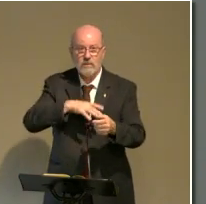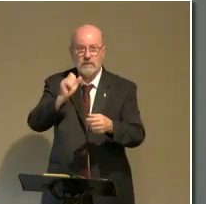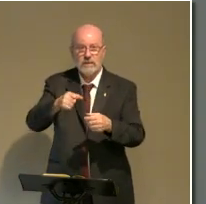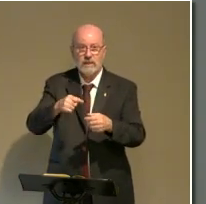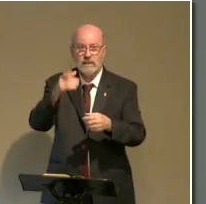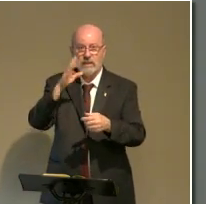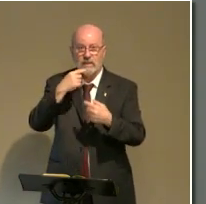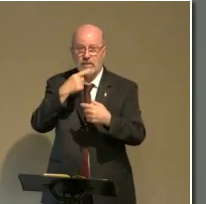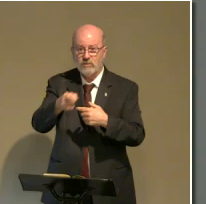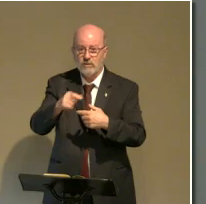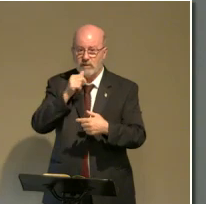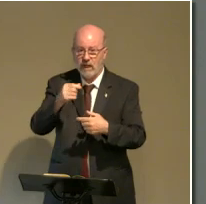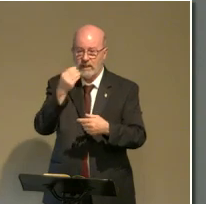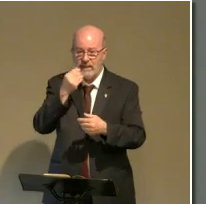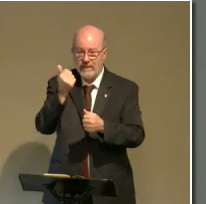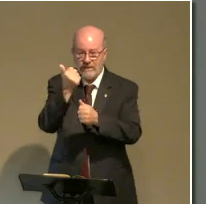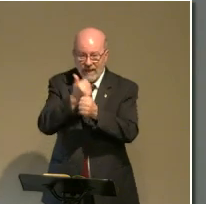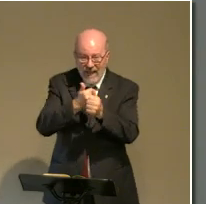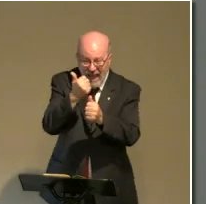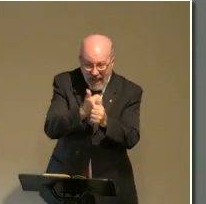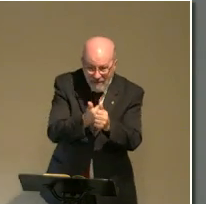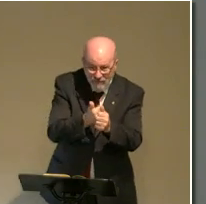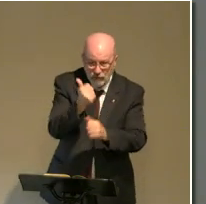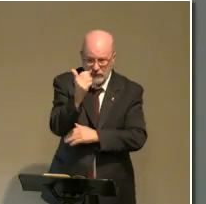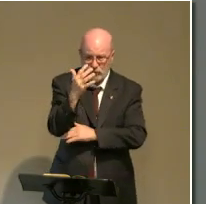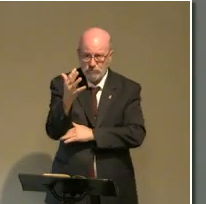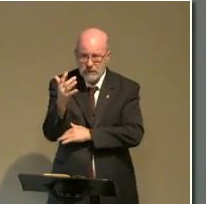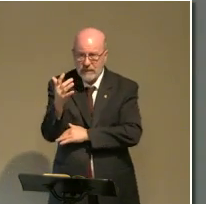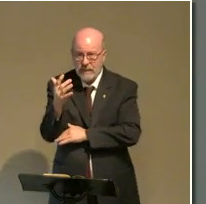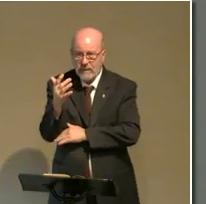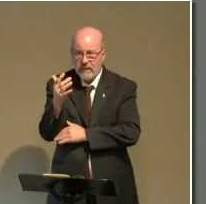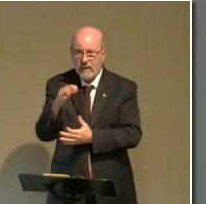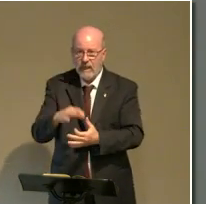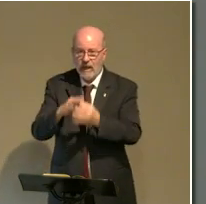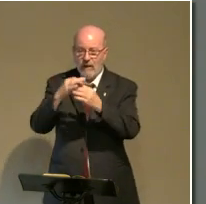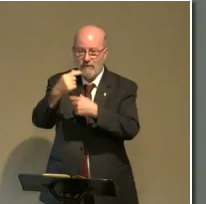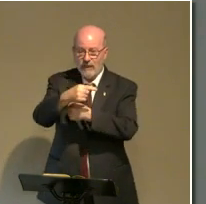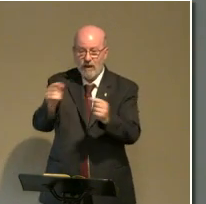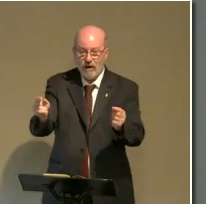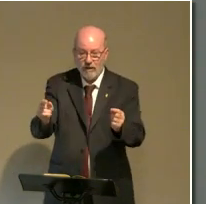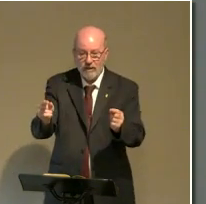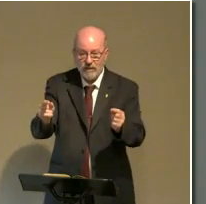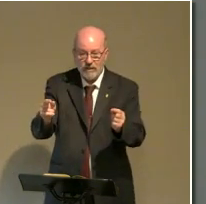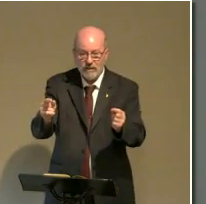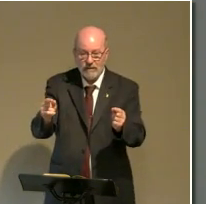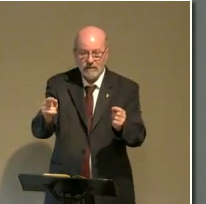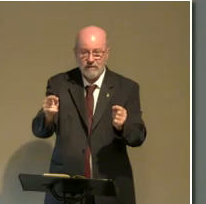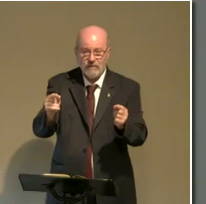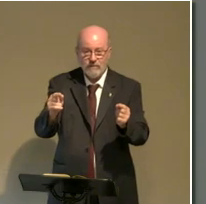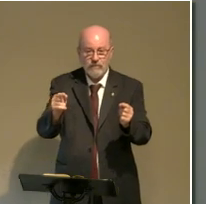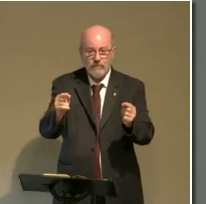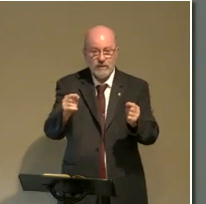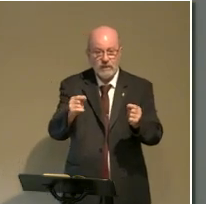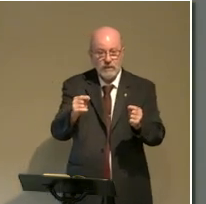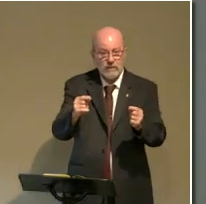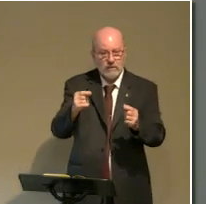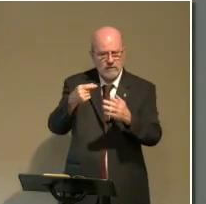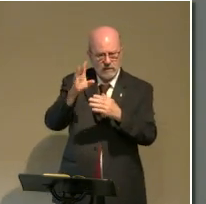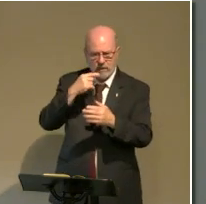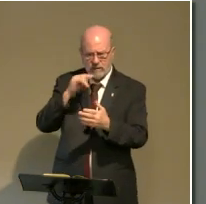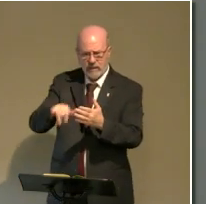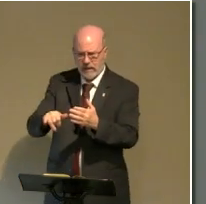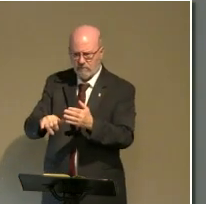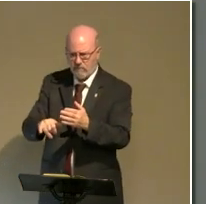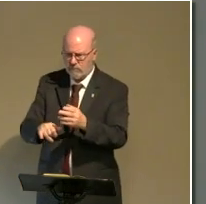hath God said, ye shall not eat of every tree of the garden. Did he say that?